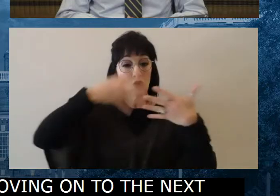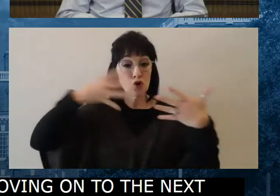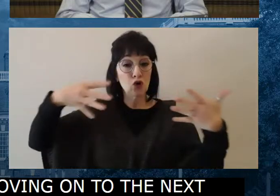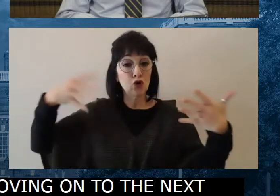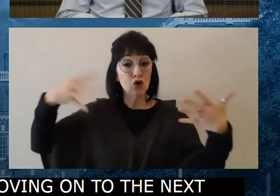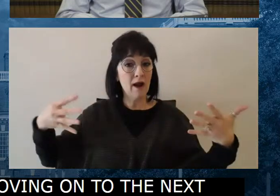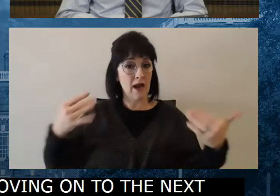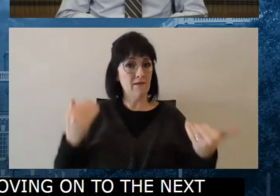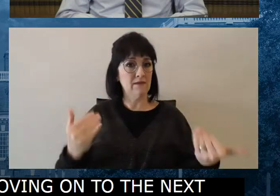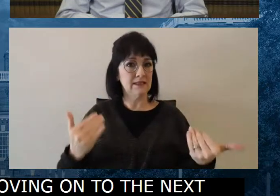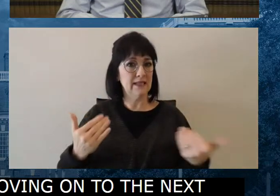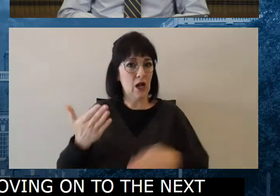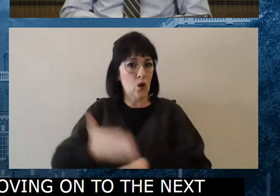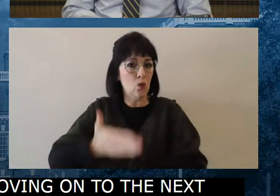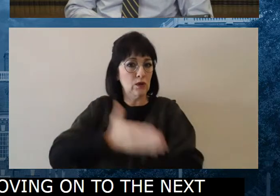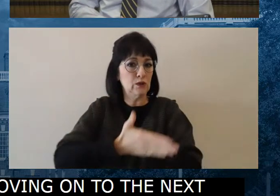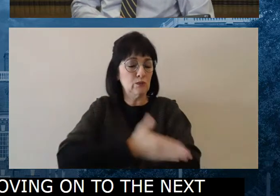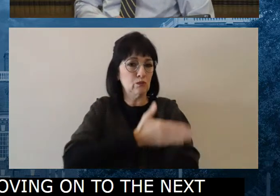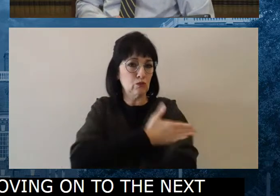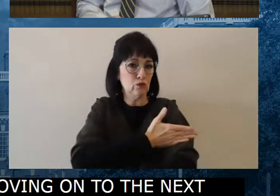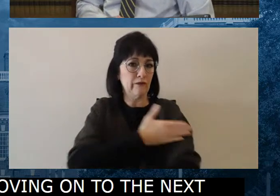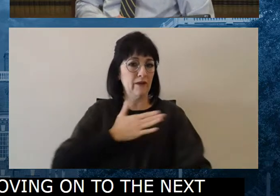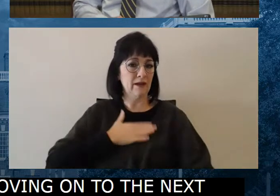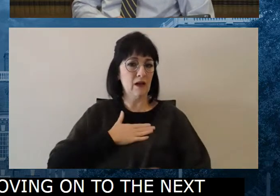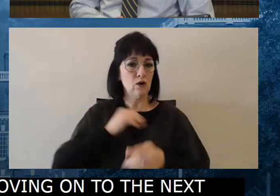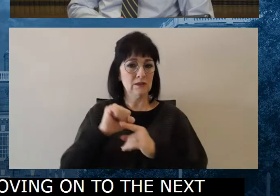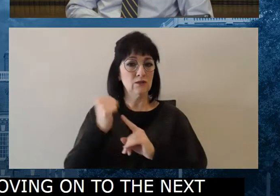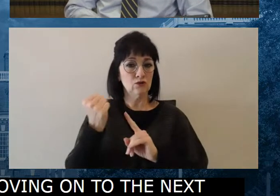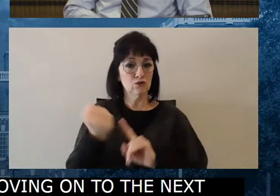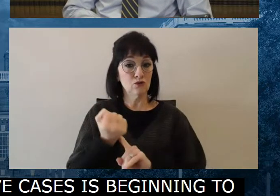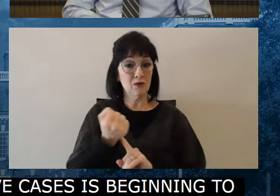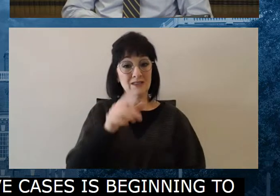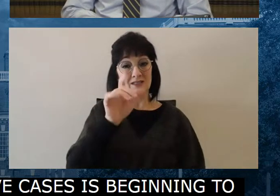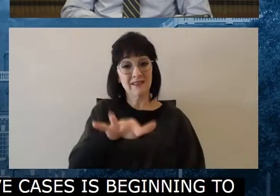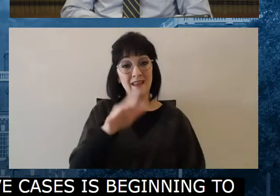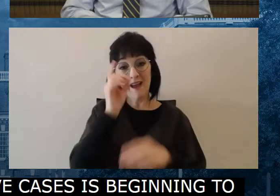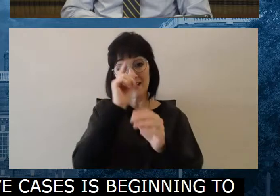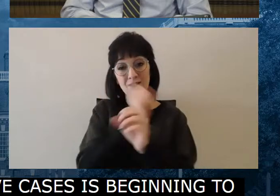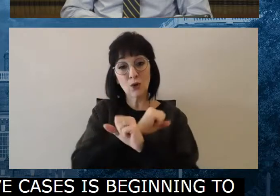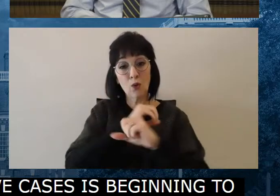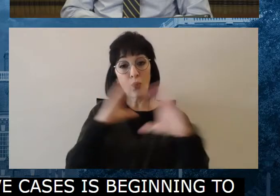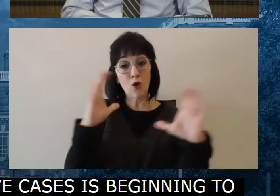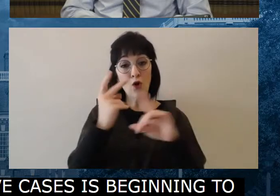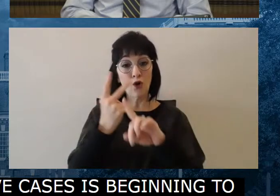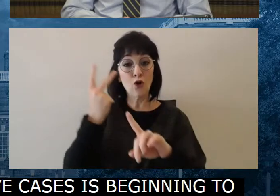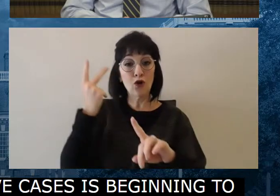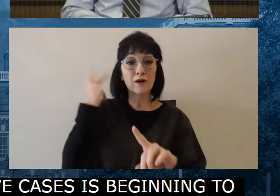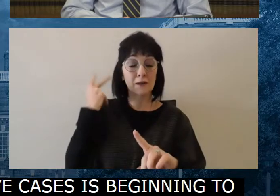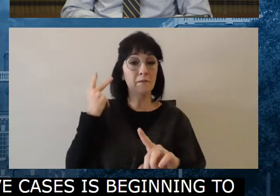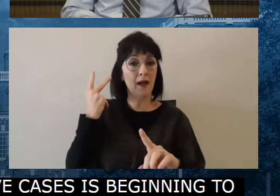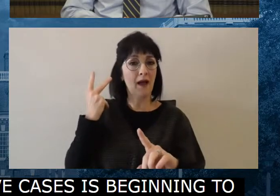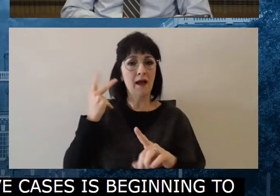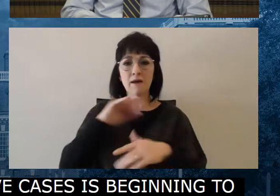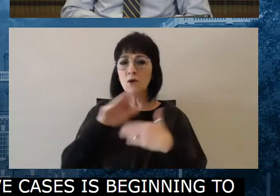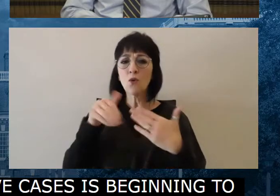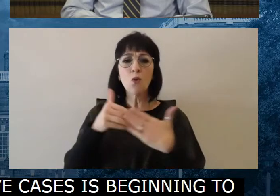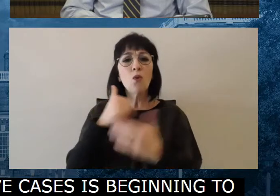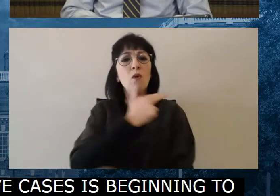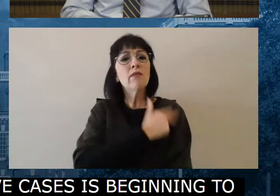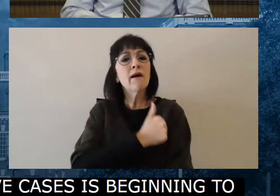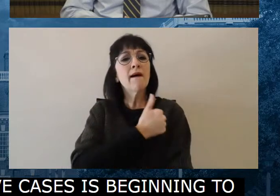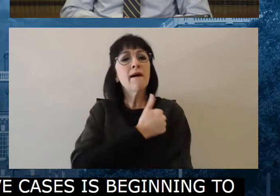slide, here's our look back, and you can see how the surge that we had here